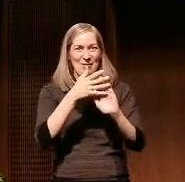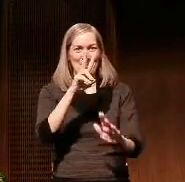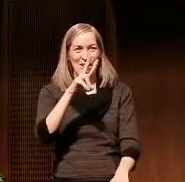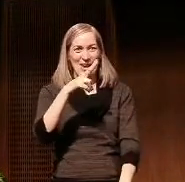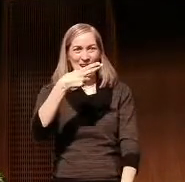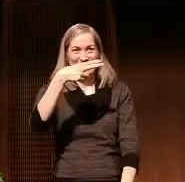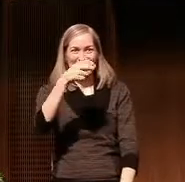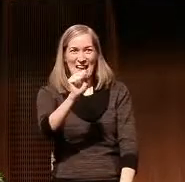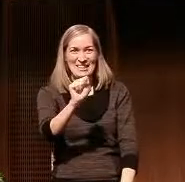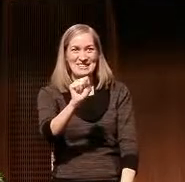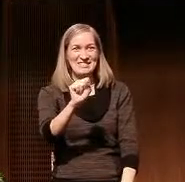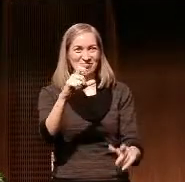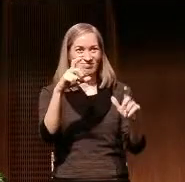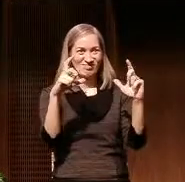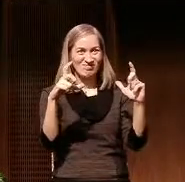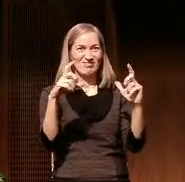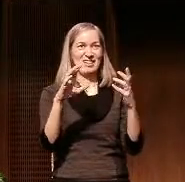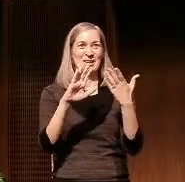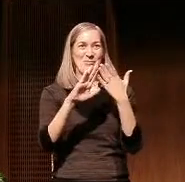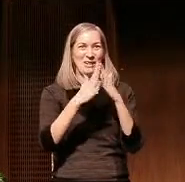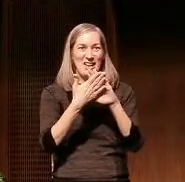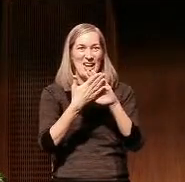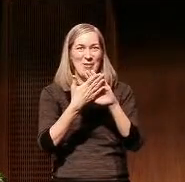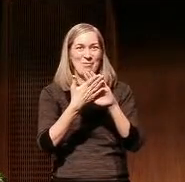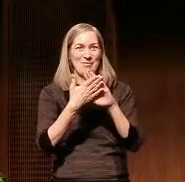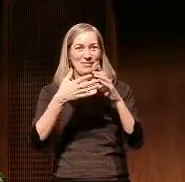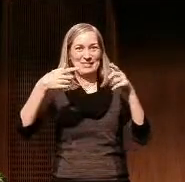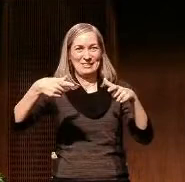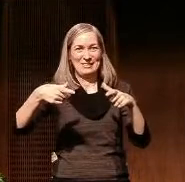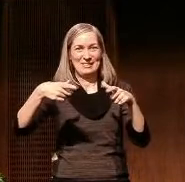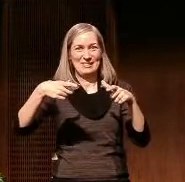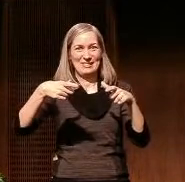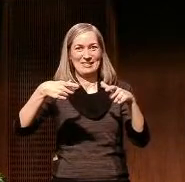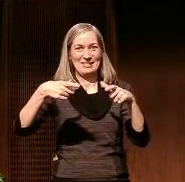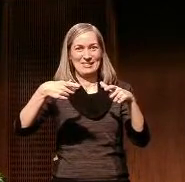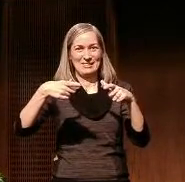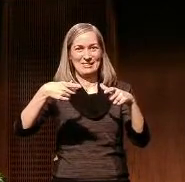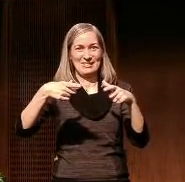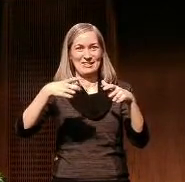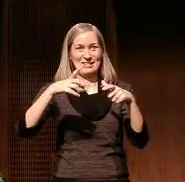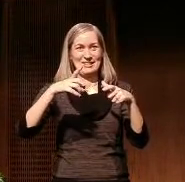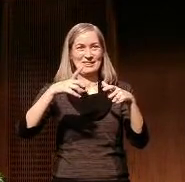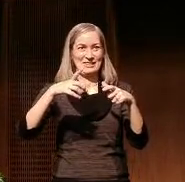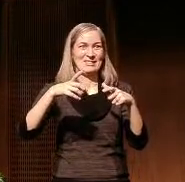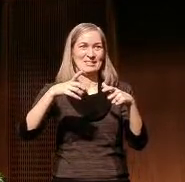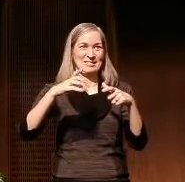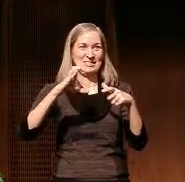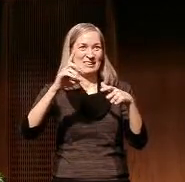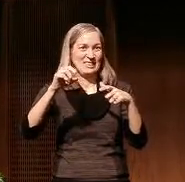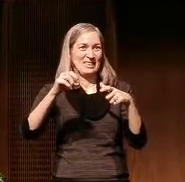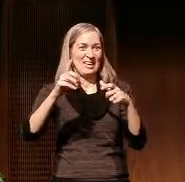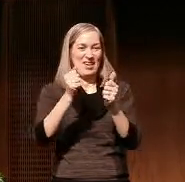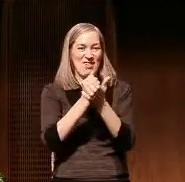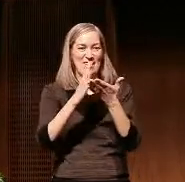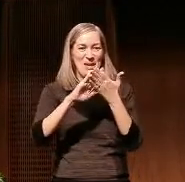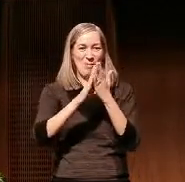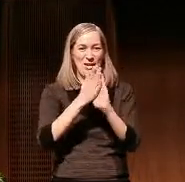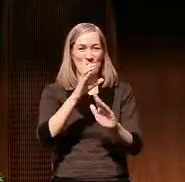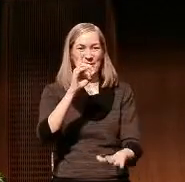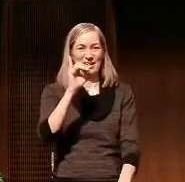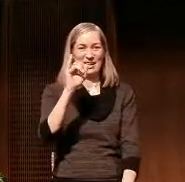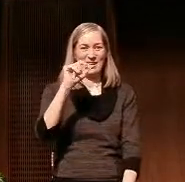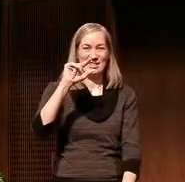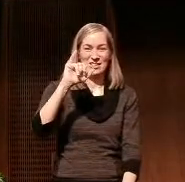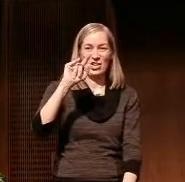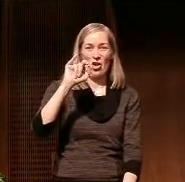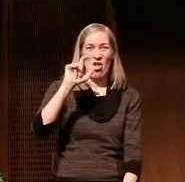VHS tapes became discs. Everything became digital,